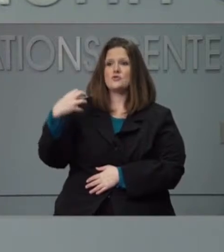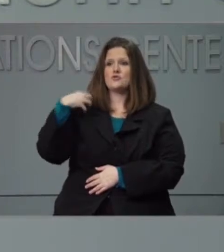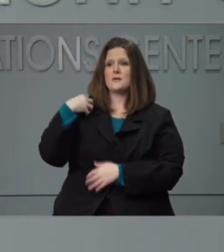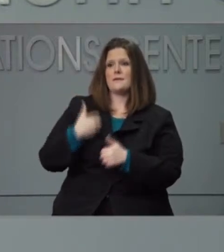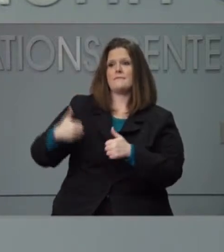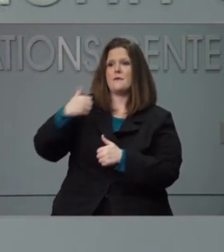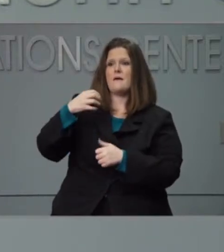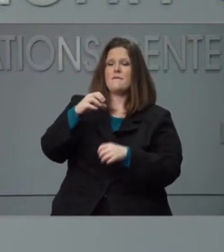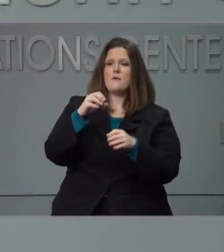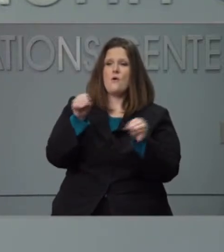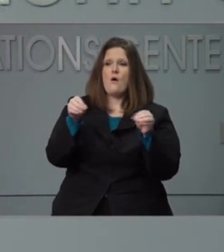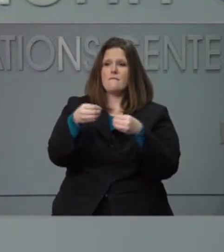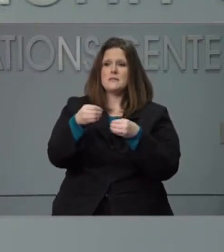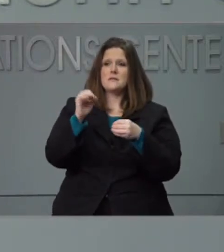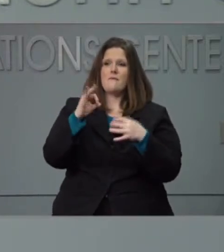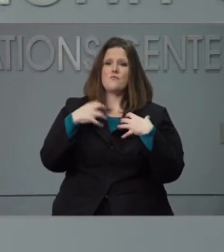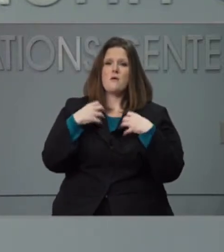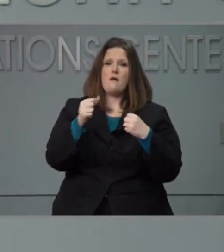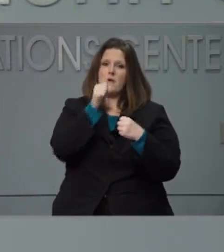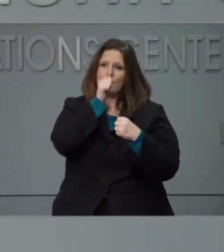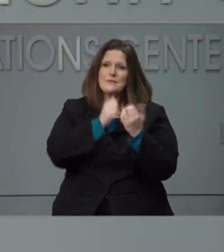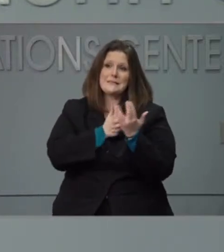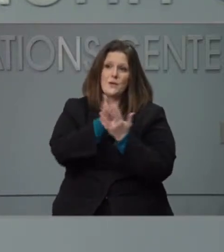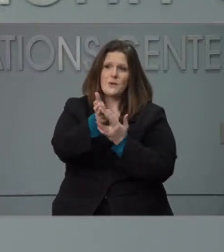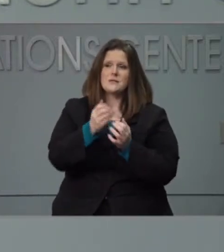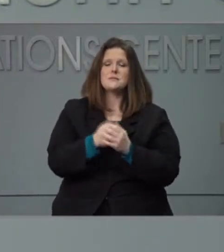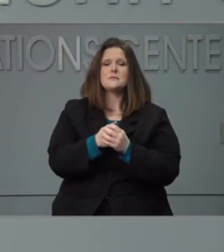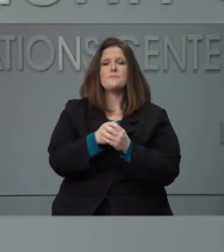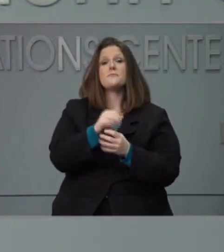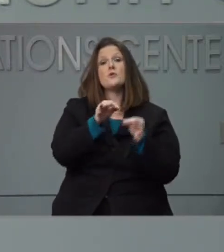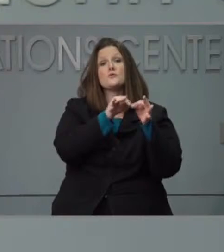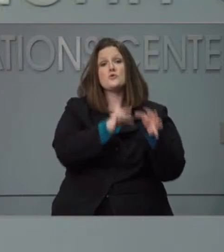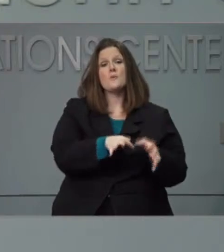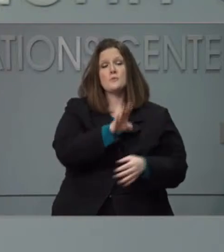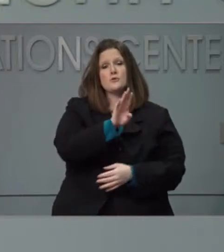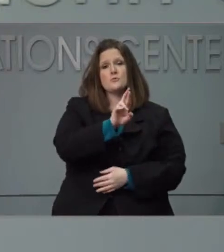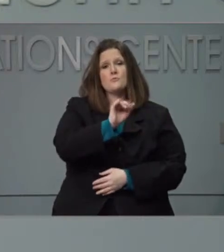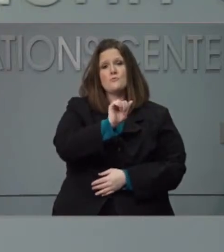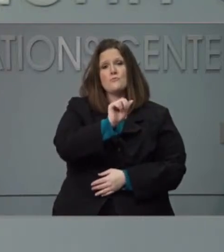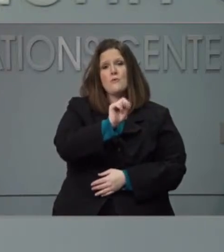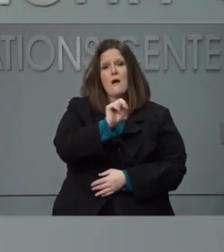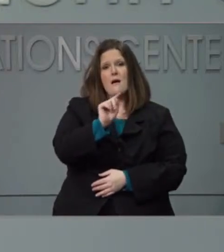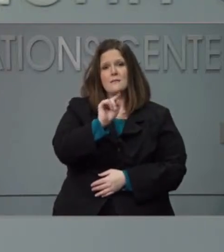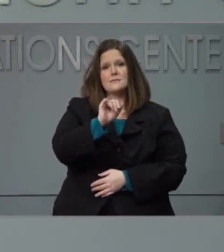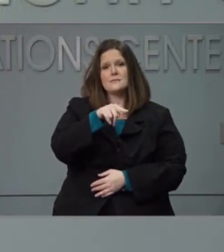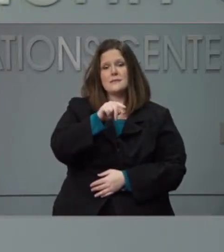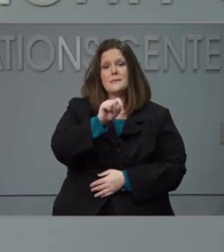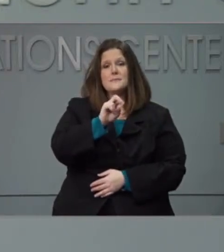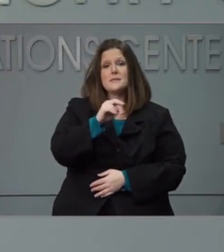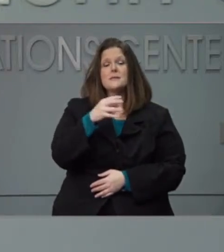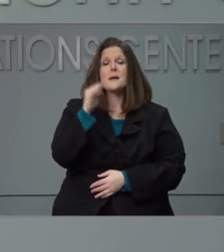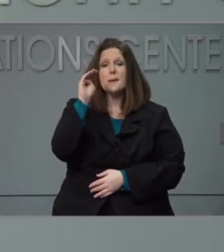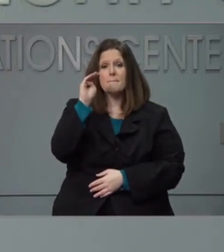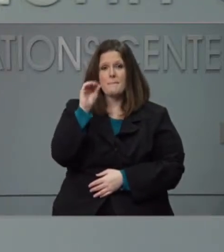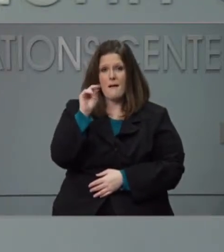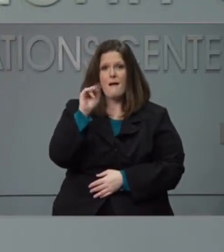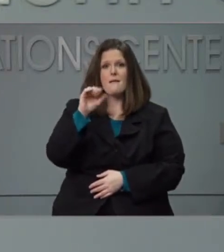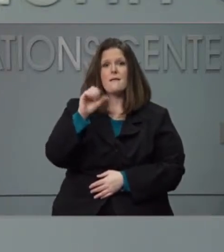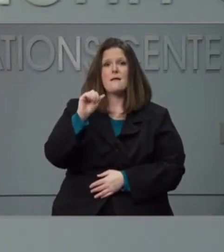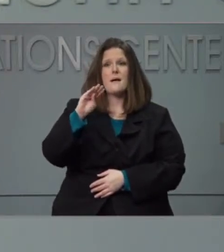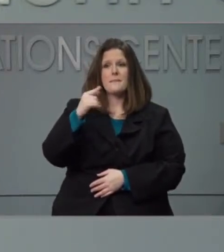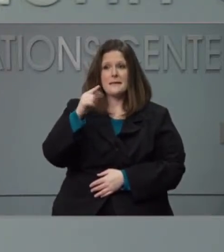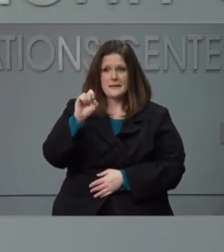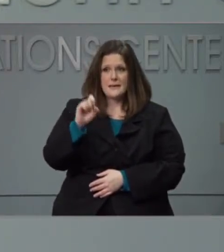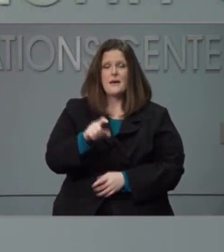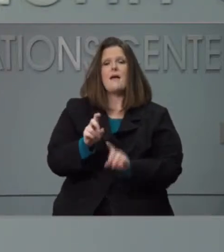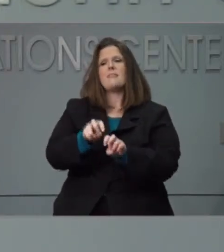Resilience. Brian Tipton and Monica McGee are our sign language interpreters. And behind the scenes, Jackie Mativier and